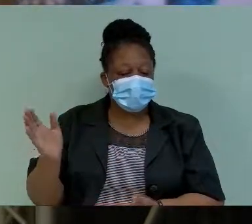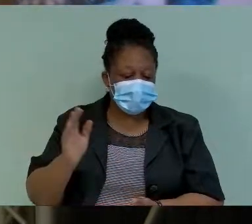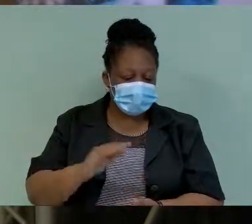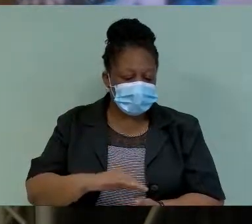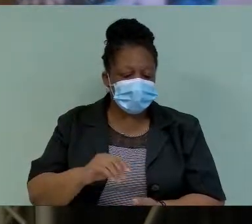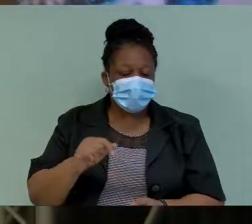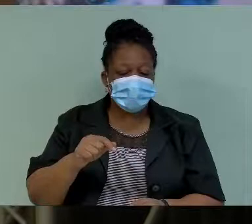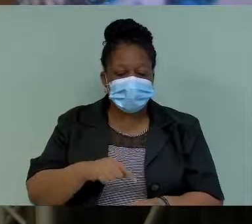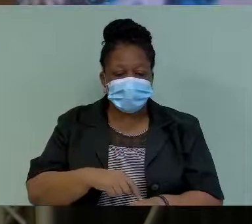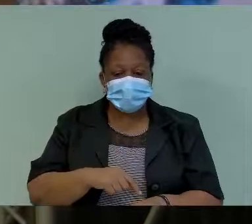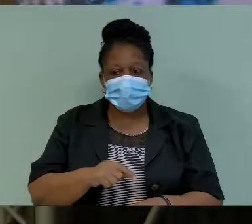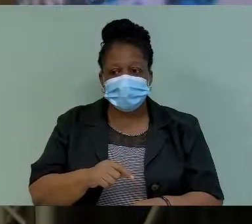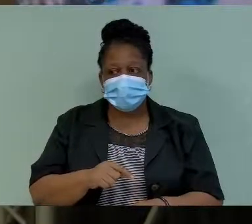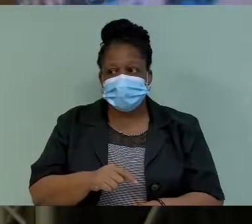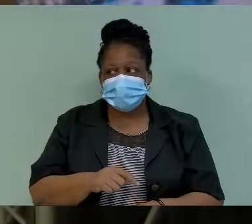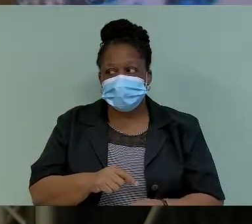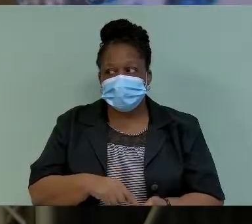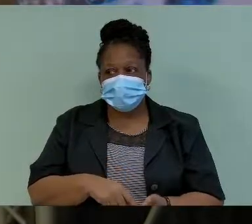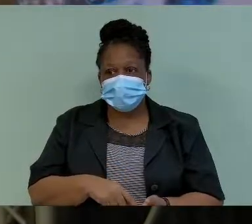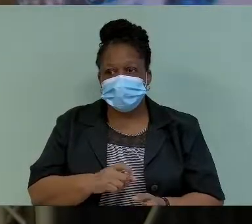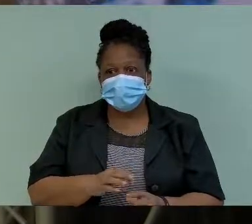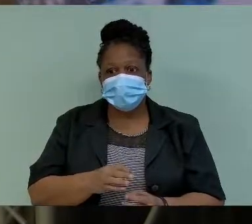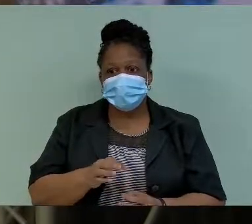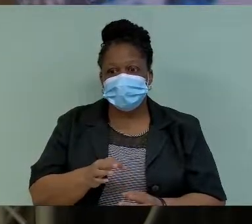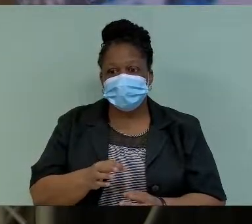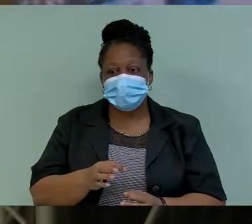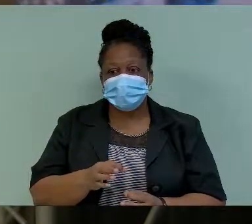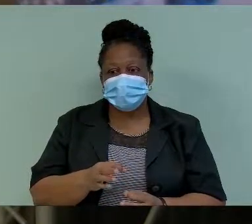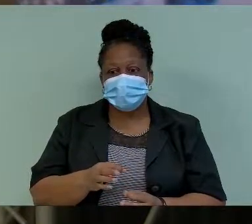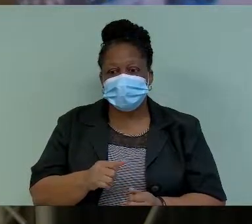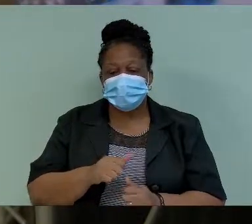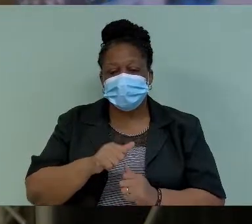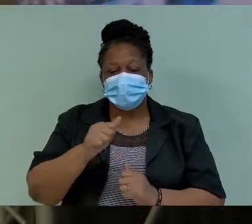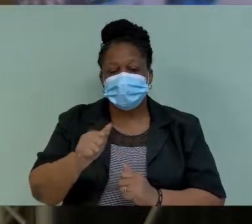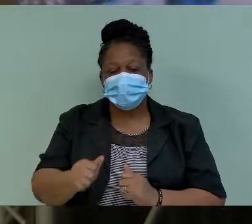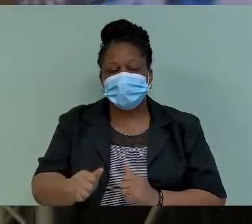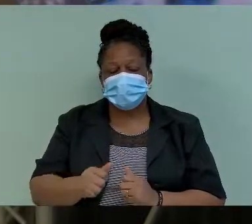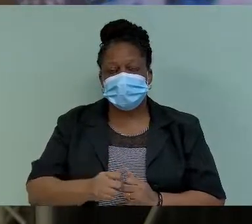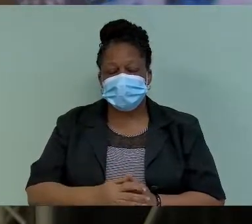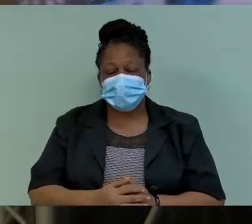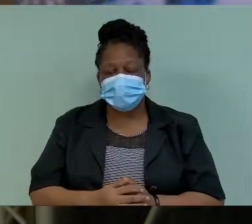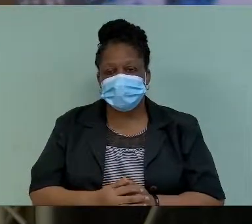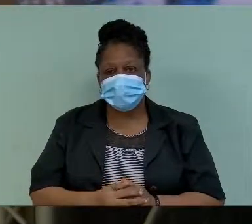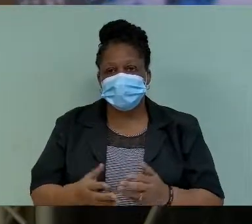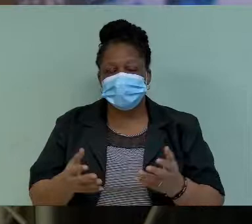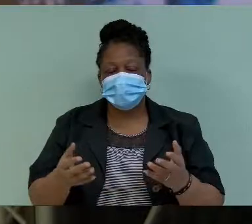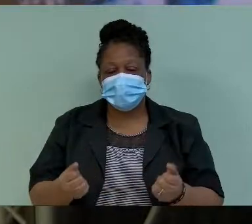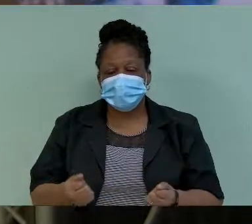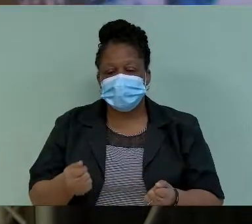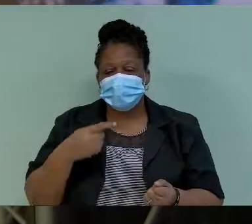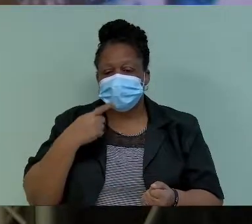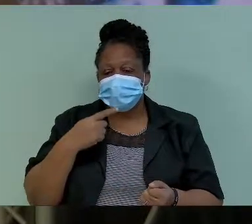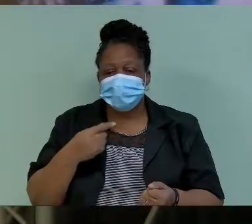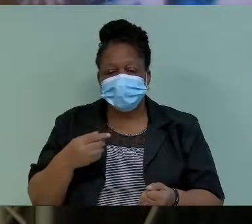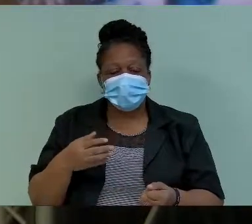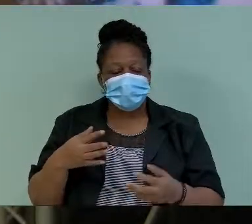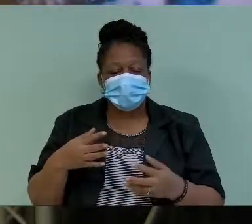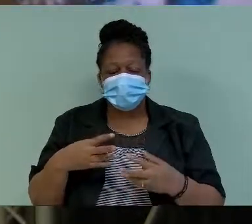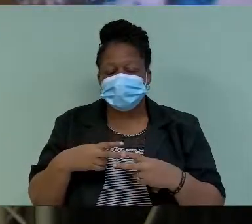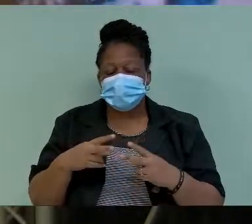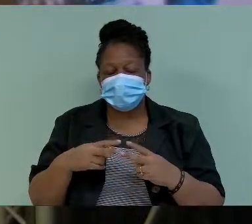far. I wish also to express sincere thanks to the